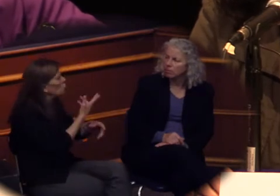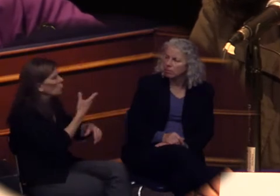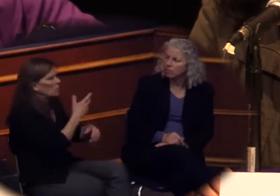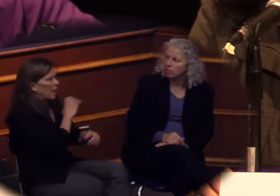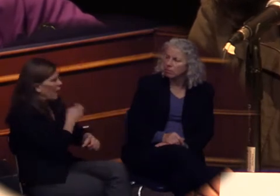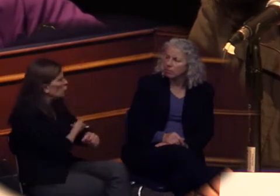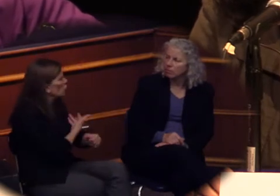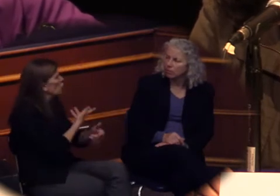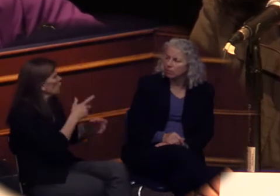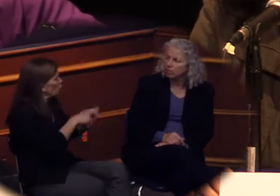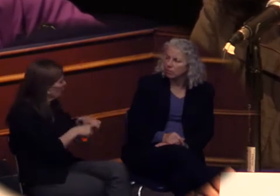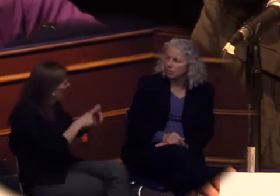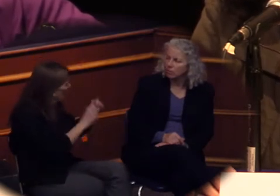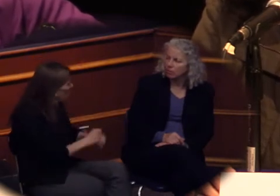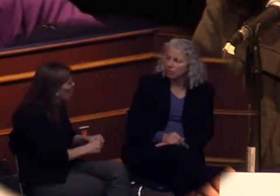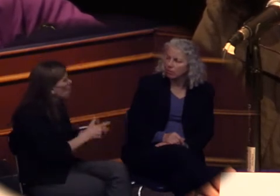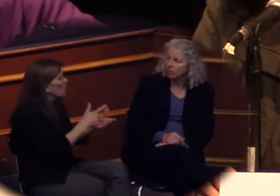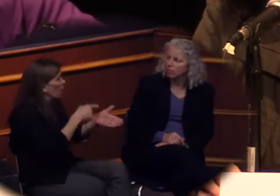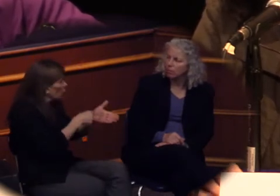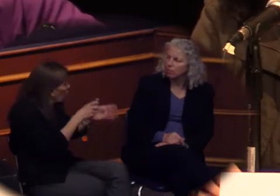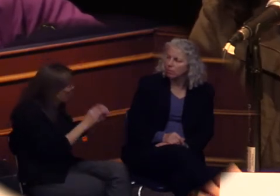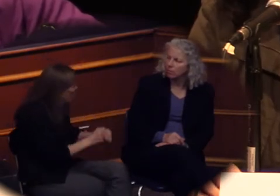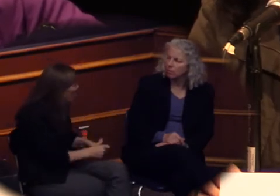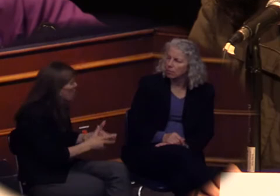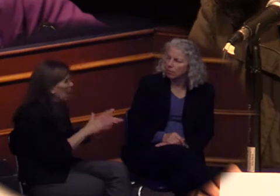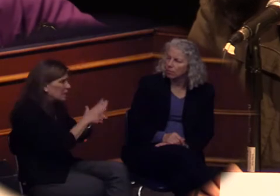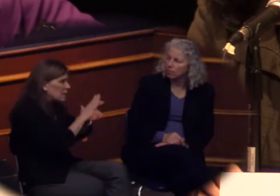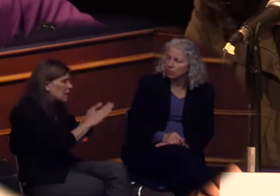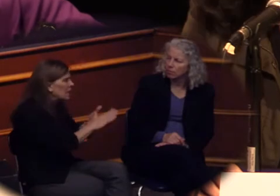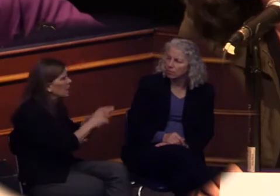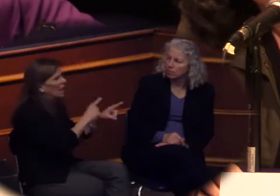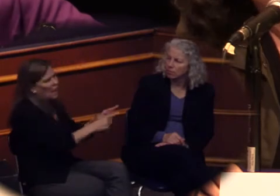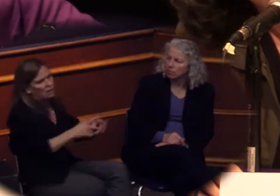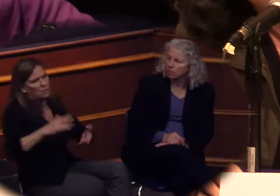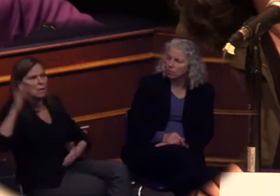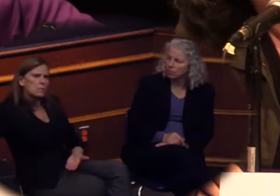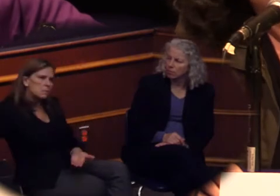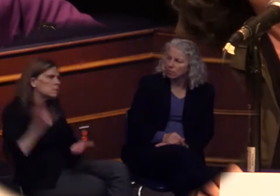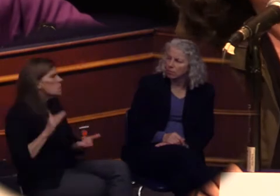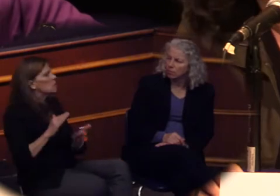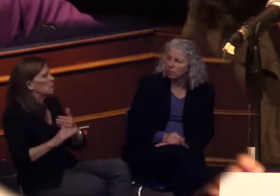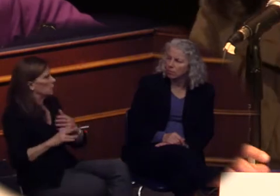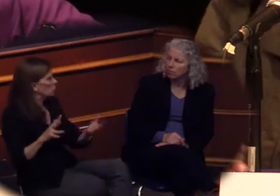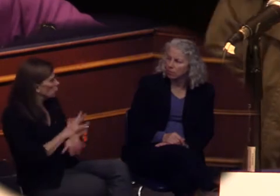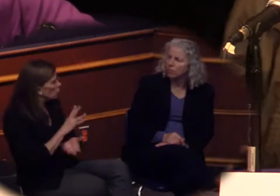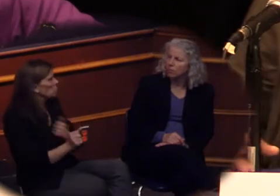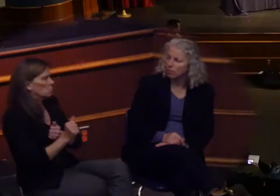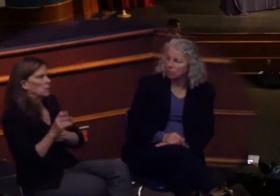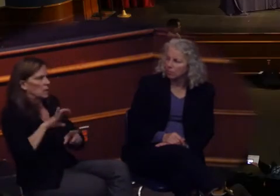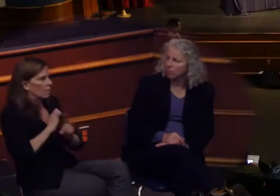this moment, and we need to minimize the damage to the environment right now as well.